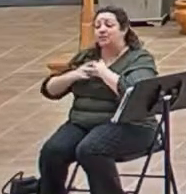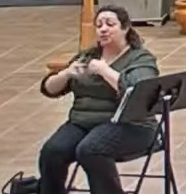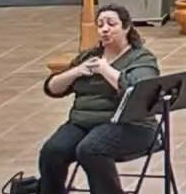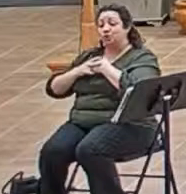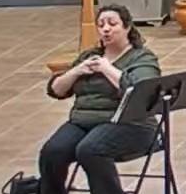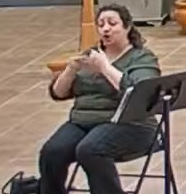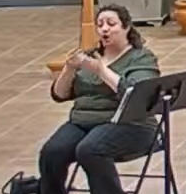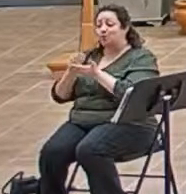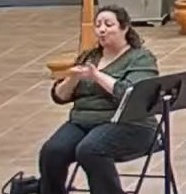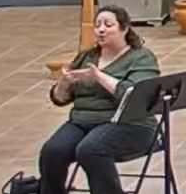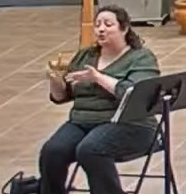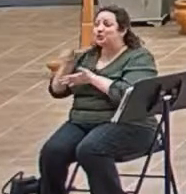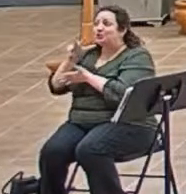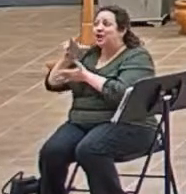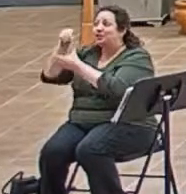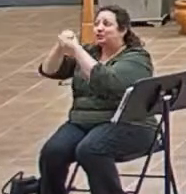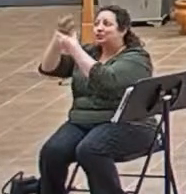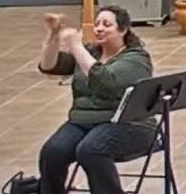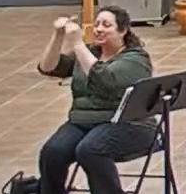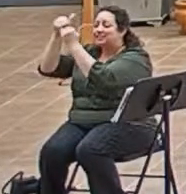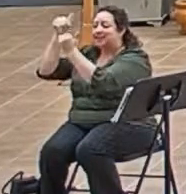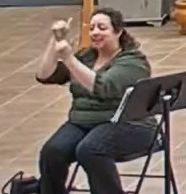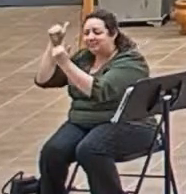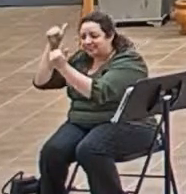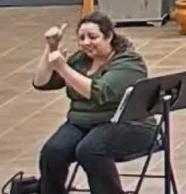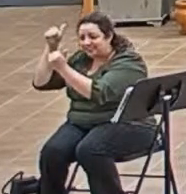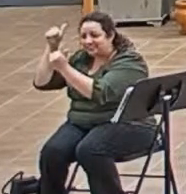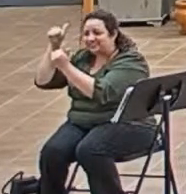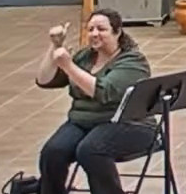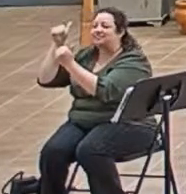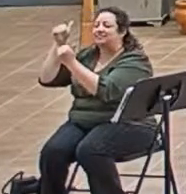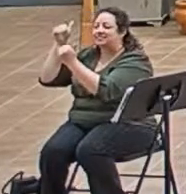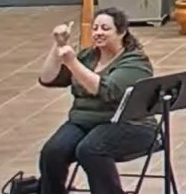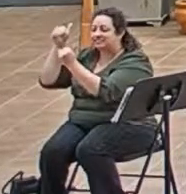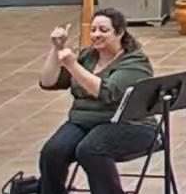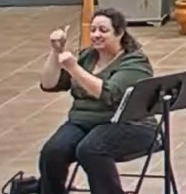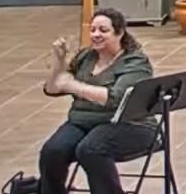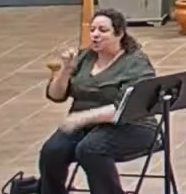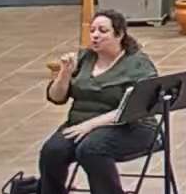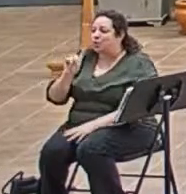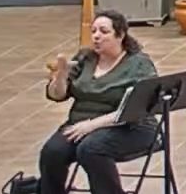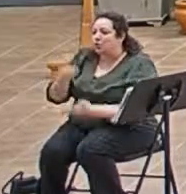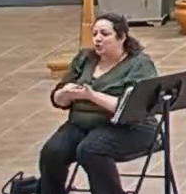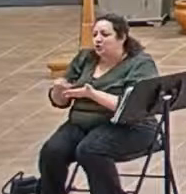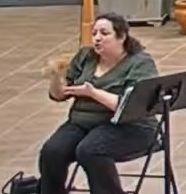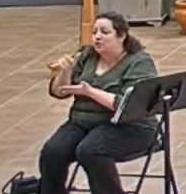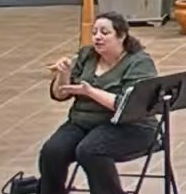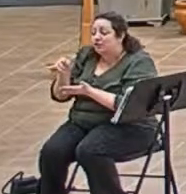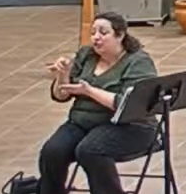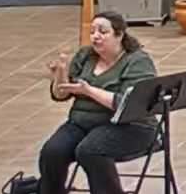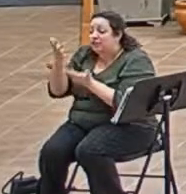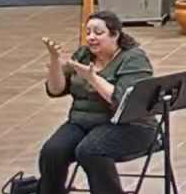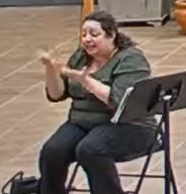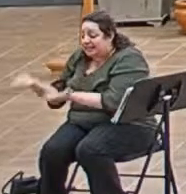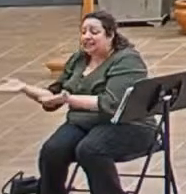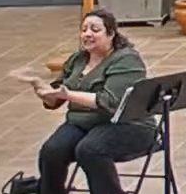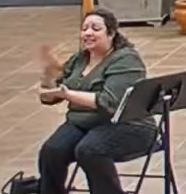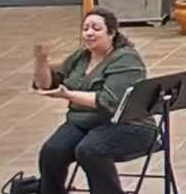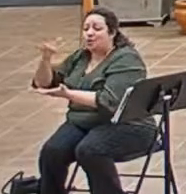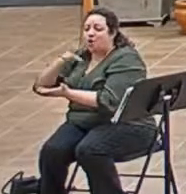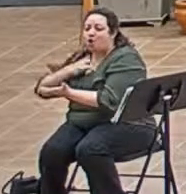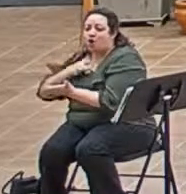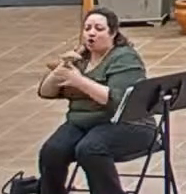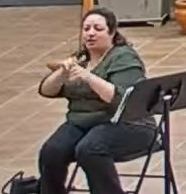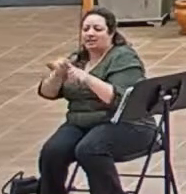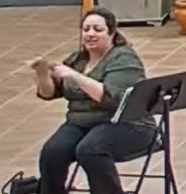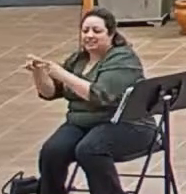heaven. For where your treasure is, there also is your heart. Paraphrasing a